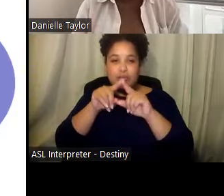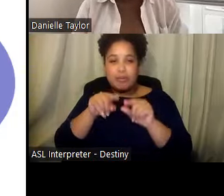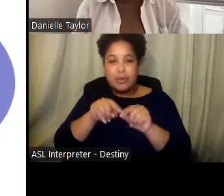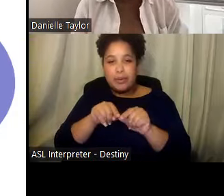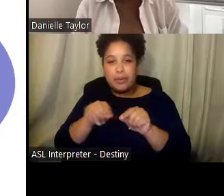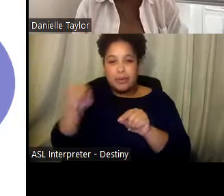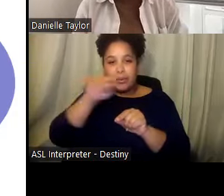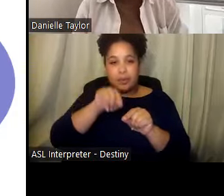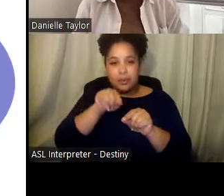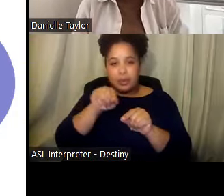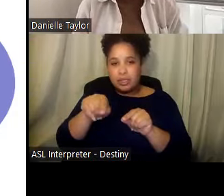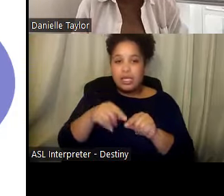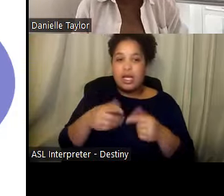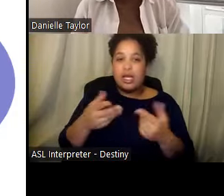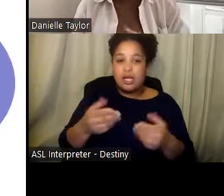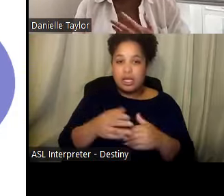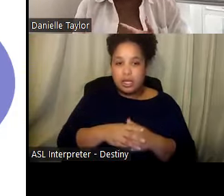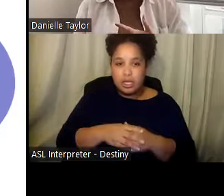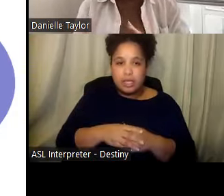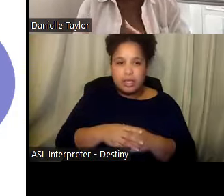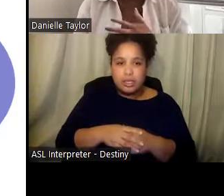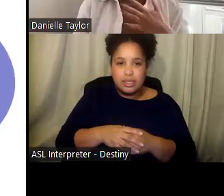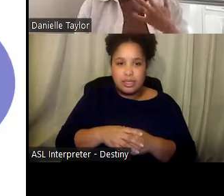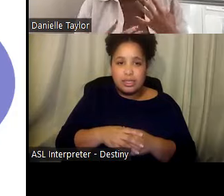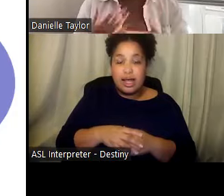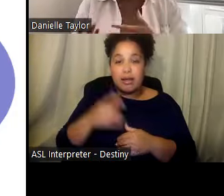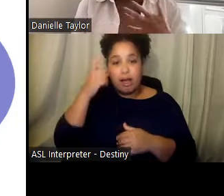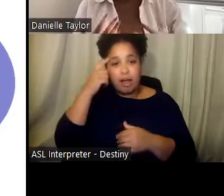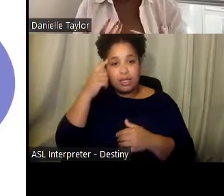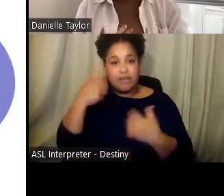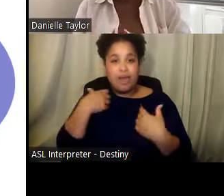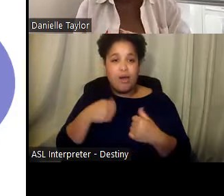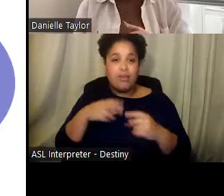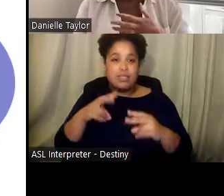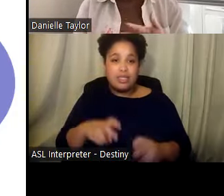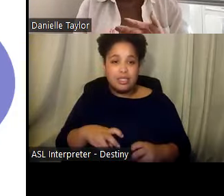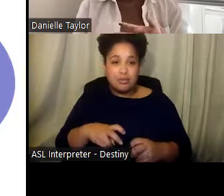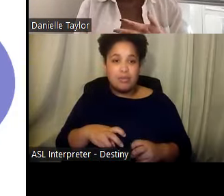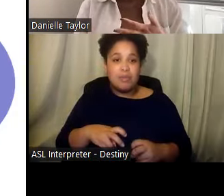for patients over 65 who have Medicare but not Medi-Cal? How do I prioritize